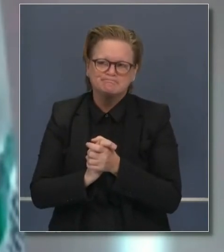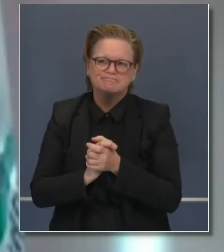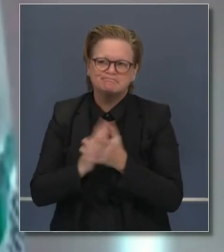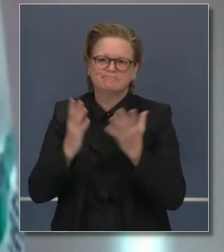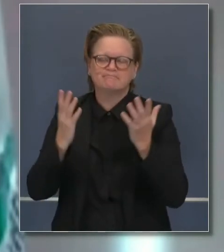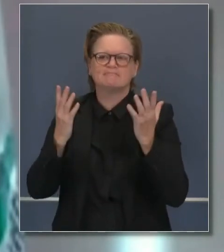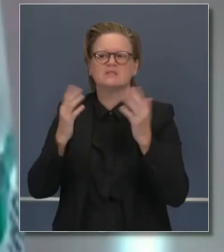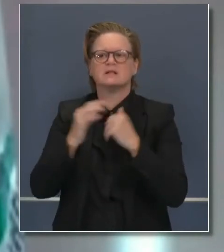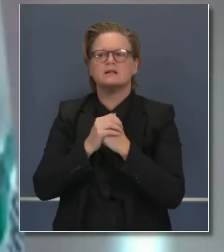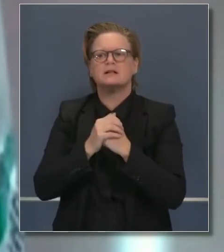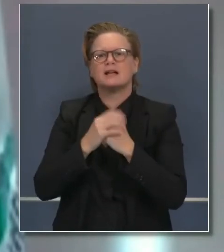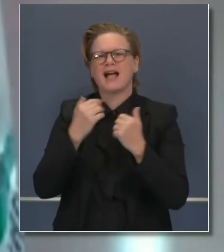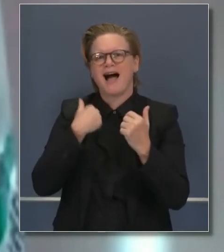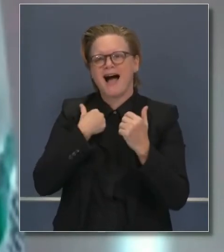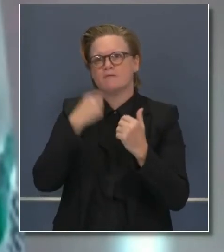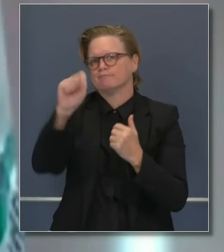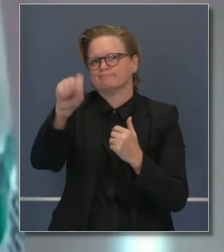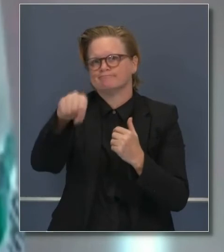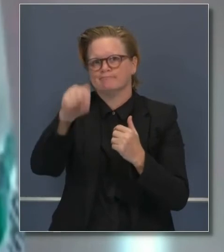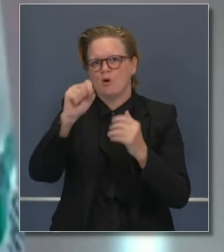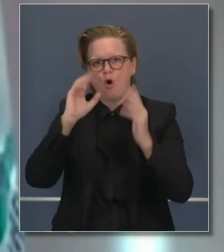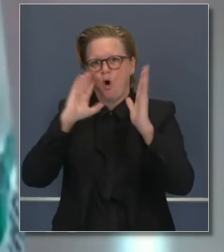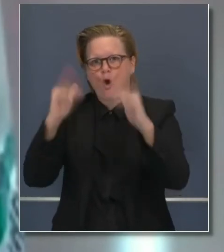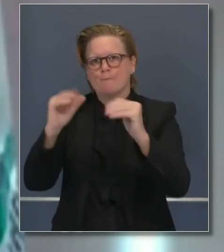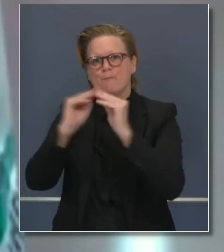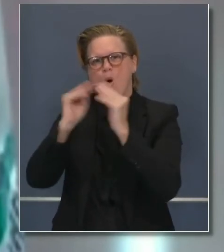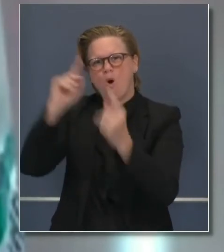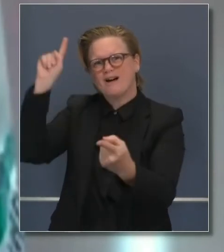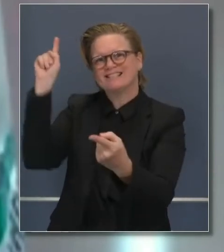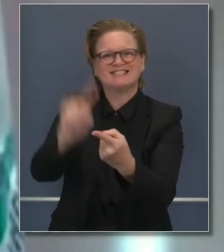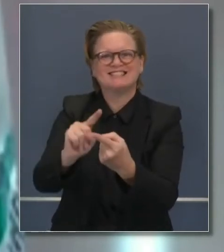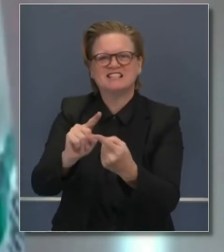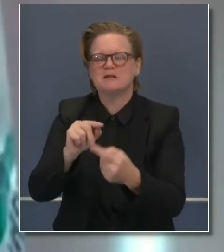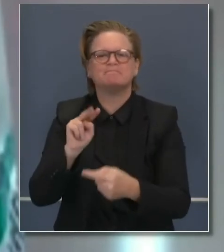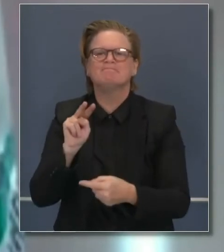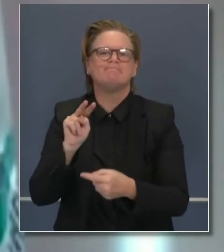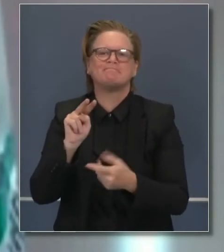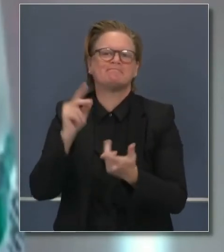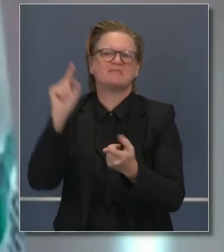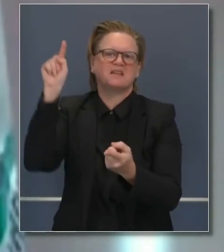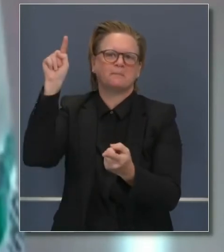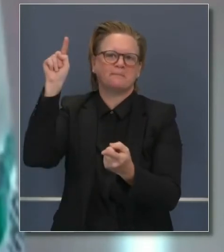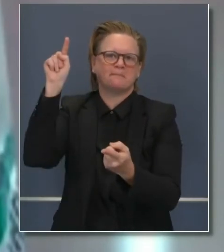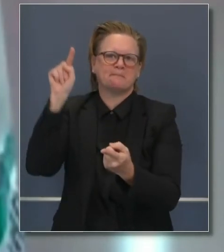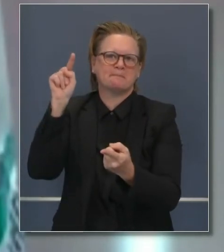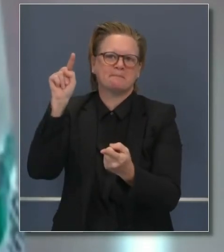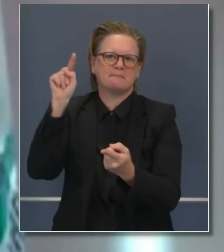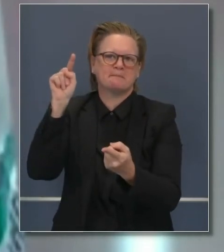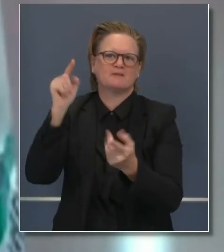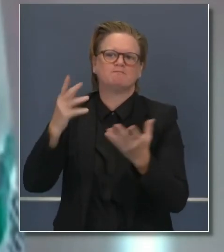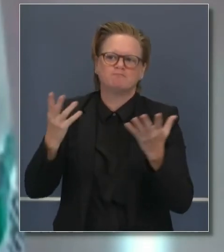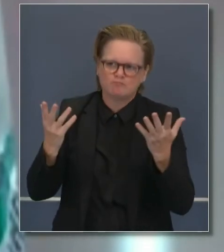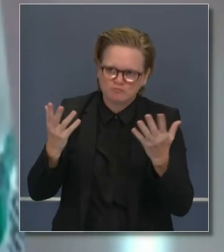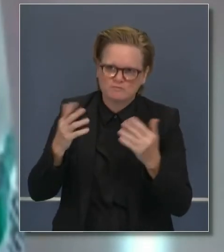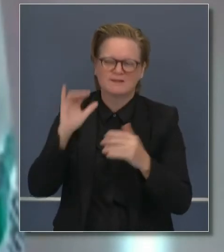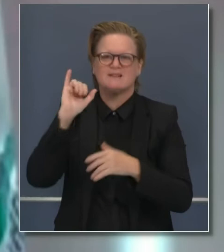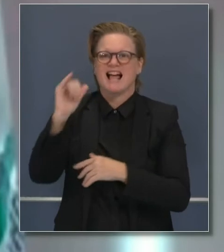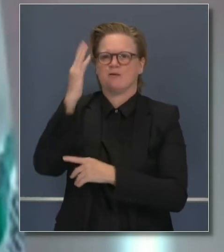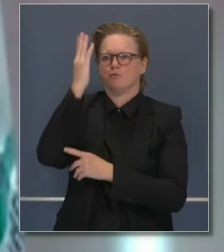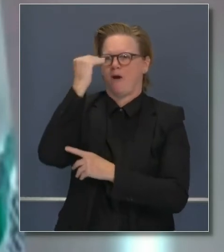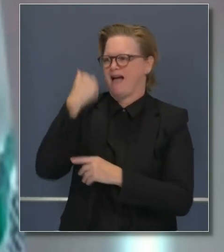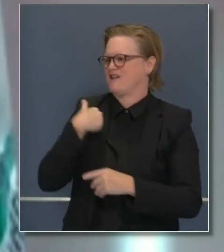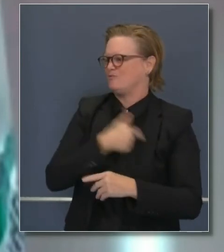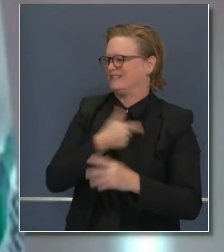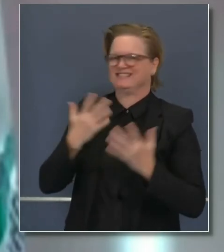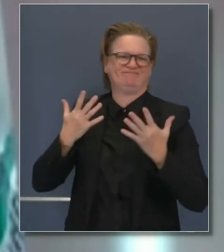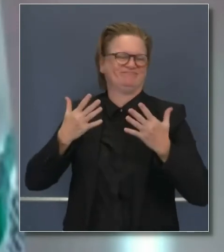that already, but we haven't. And I think that's in part why we need to make sure that we take all the actions we can to make